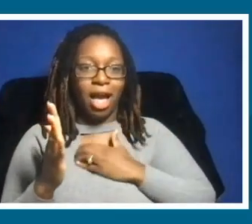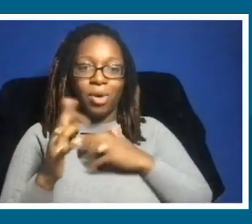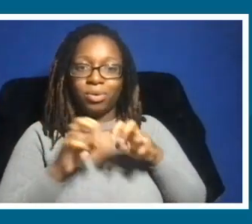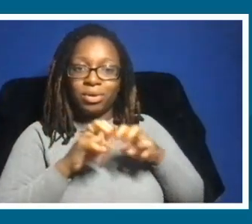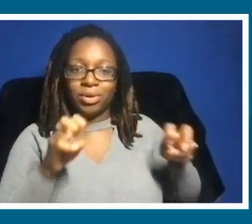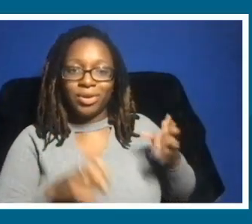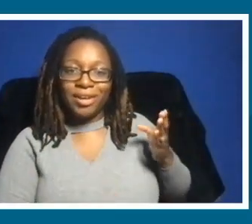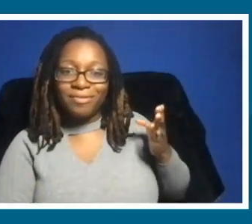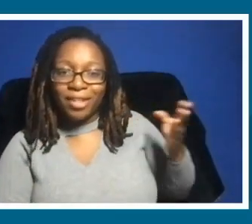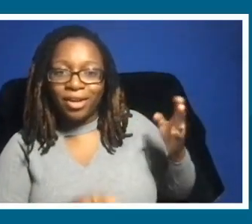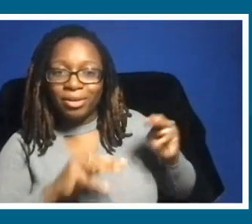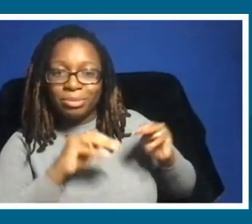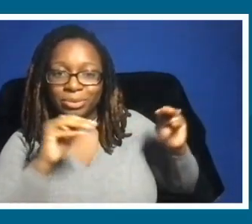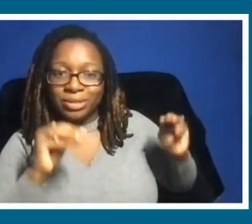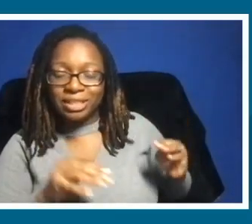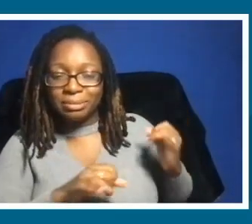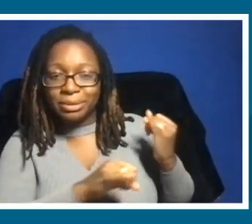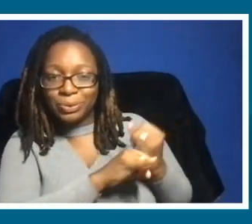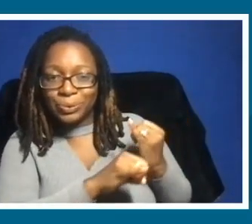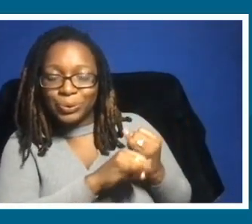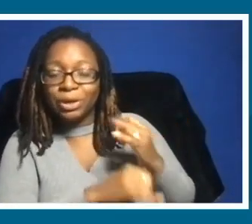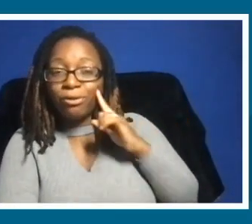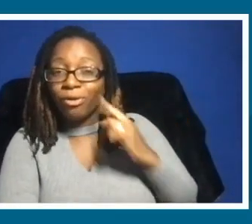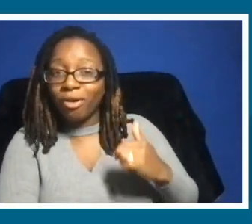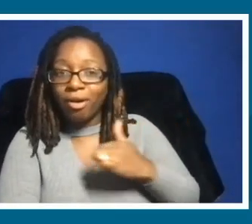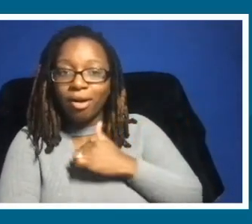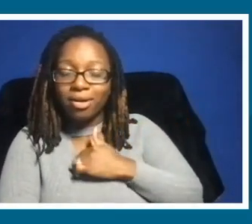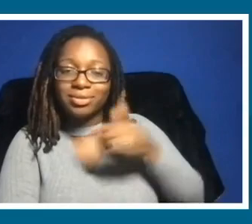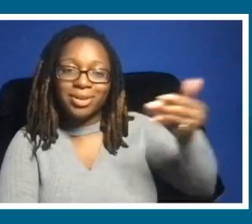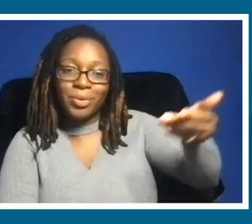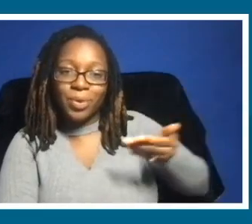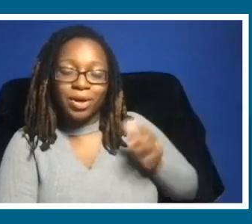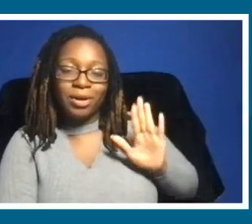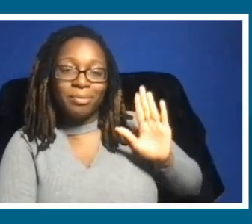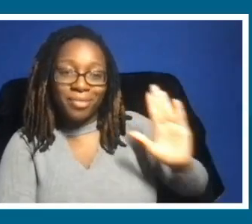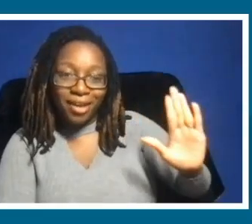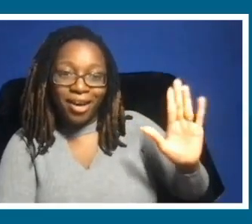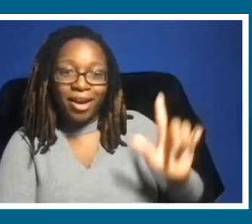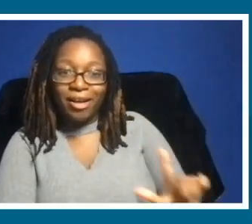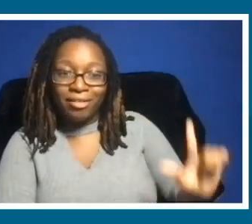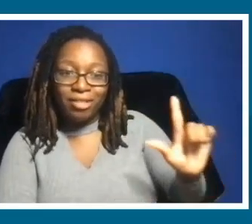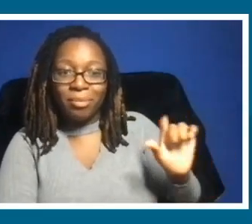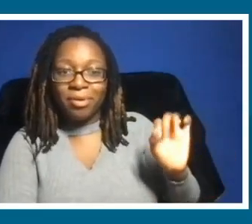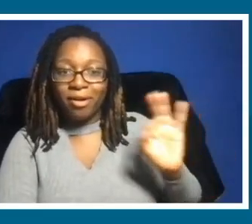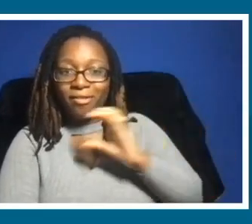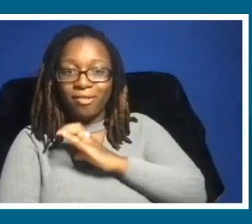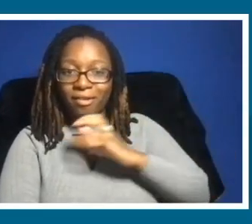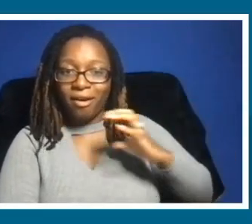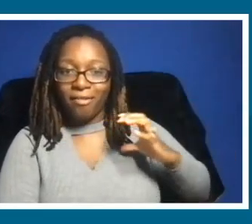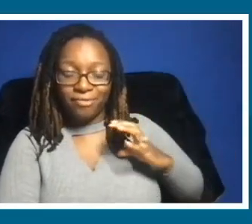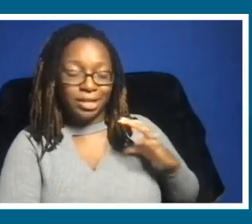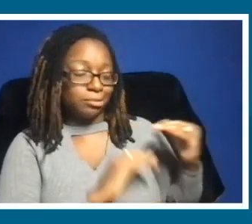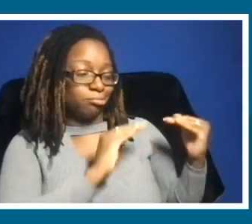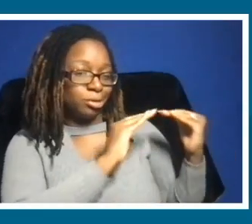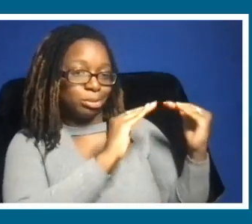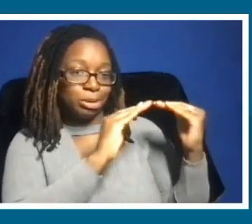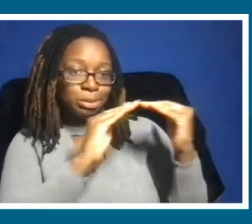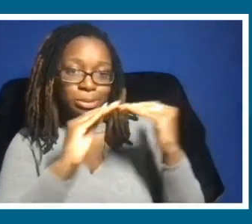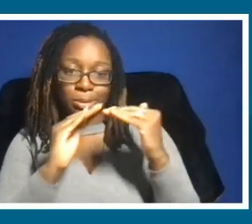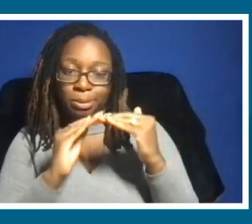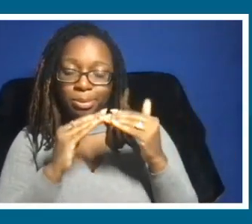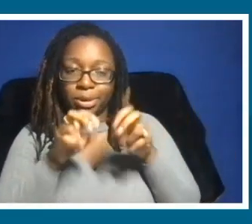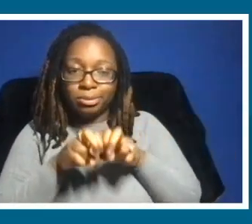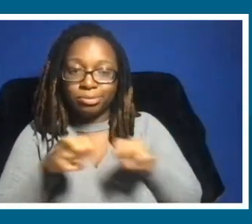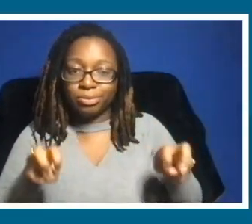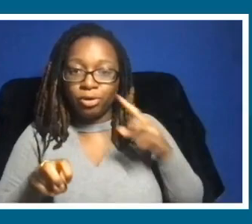Smithsonian Institution for welcoming their Library of Congress colleagues to participate in this National Education